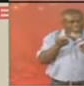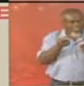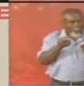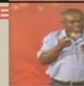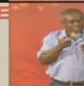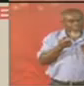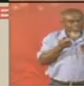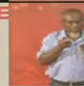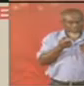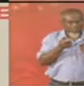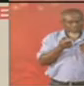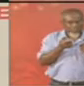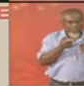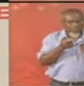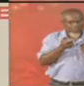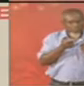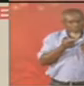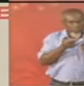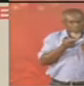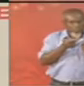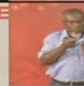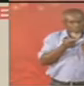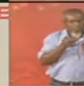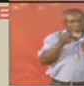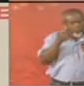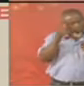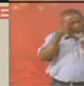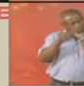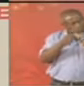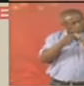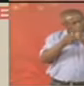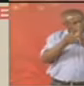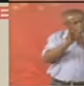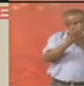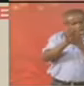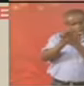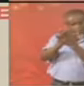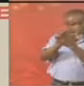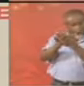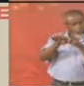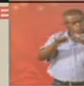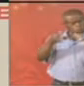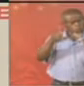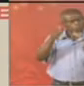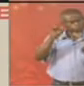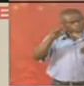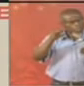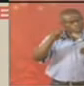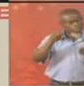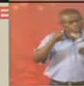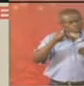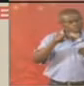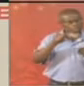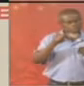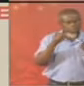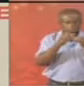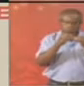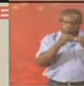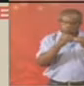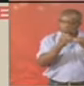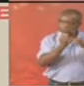to point out that the cinemas are open and that most businesses are open, so that the one or